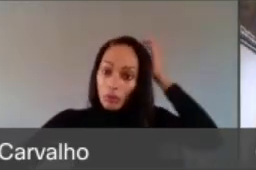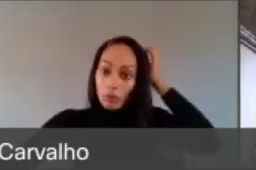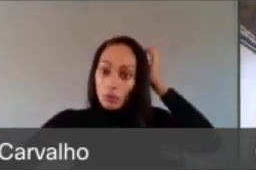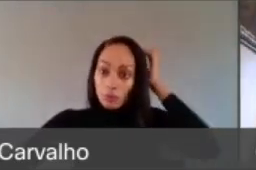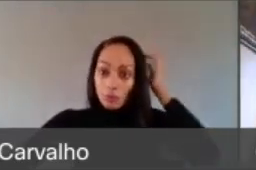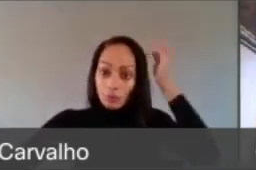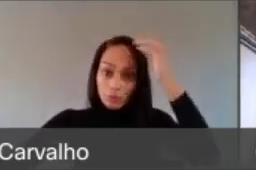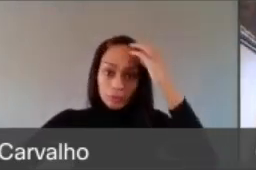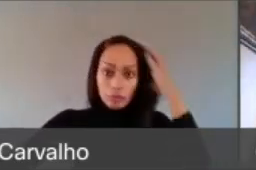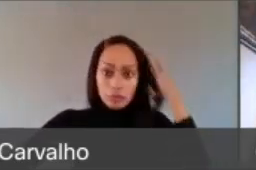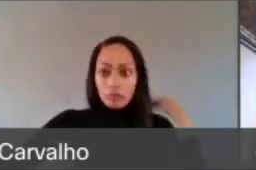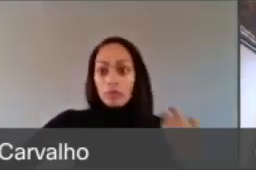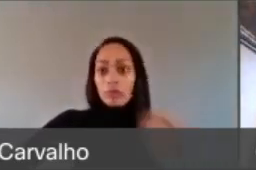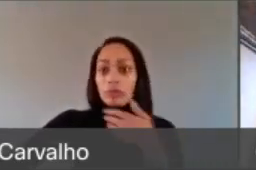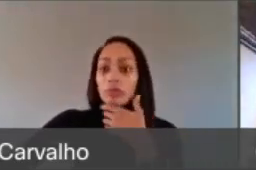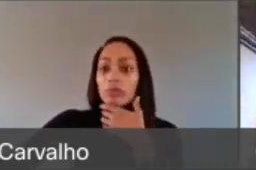Maria.